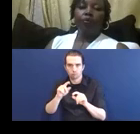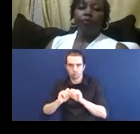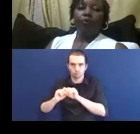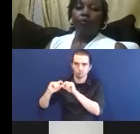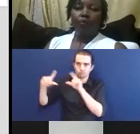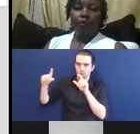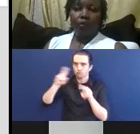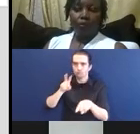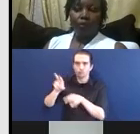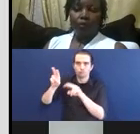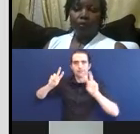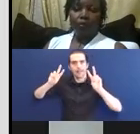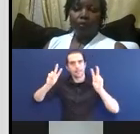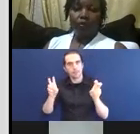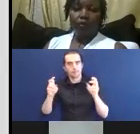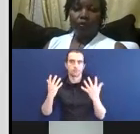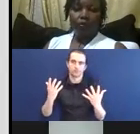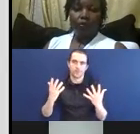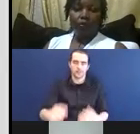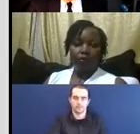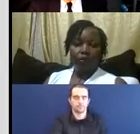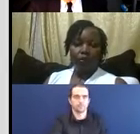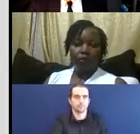And that's the one I want.